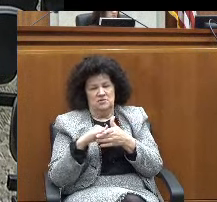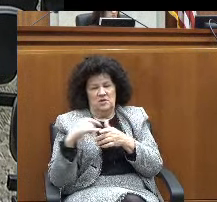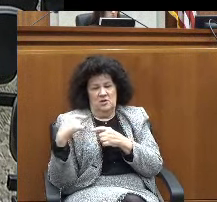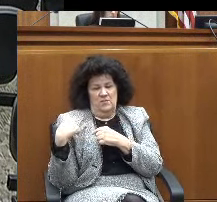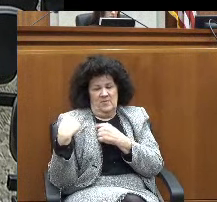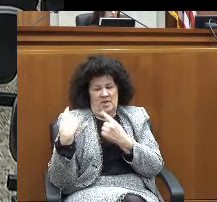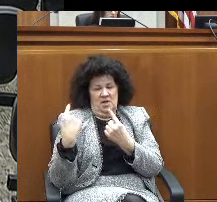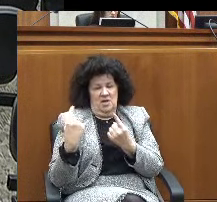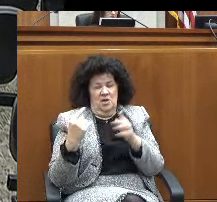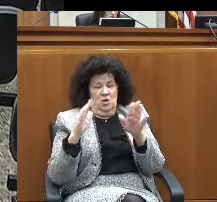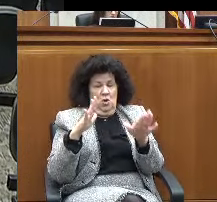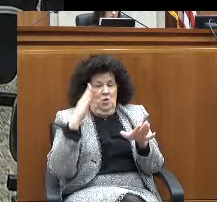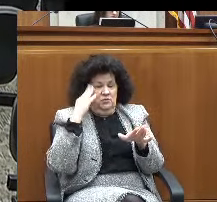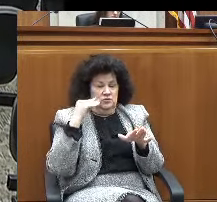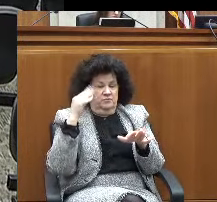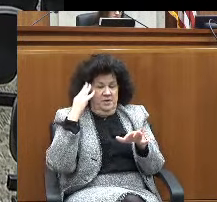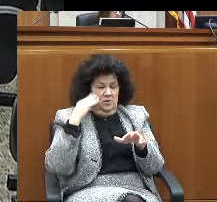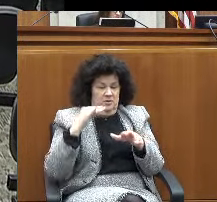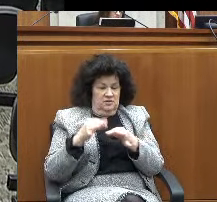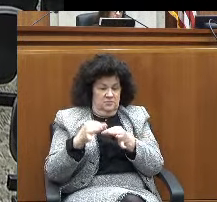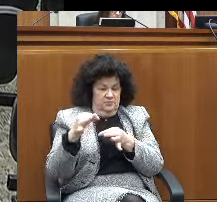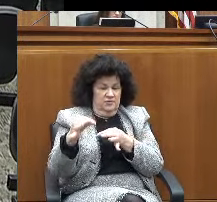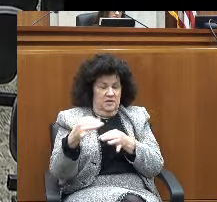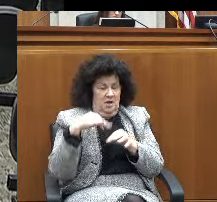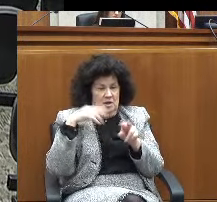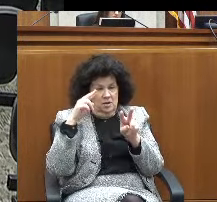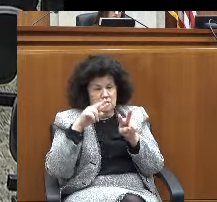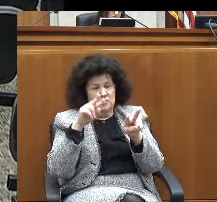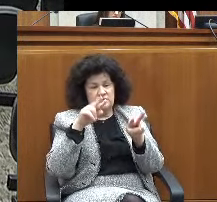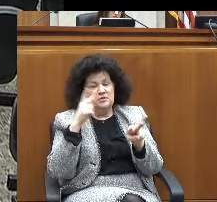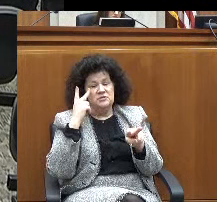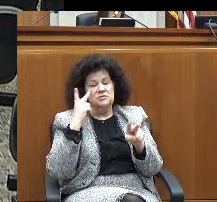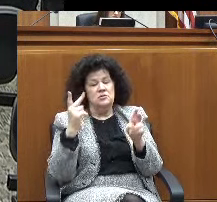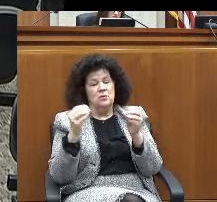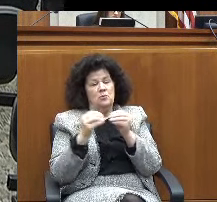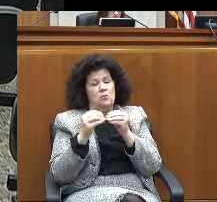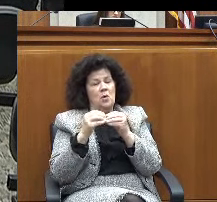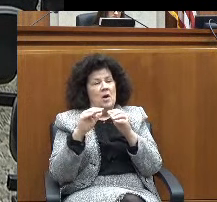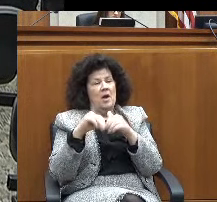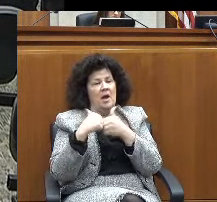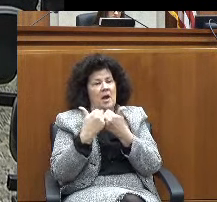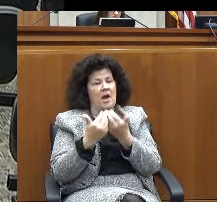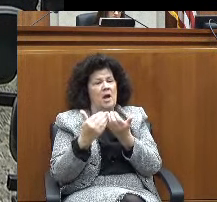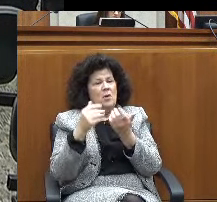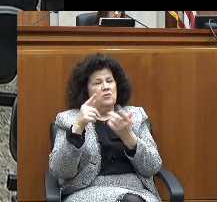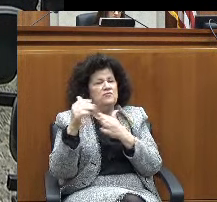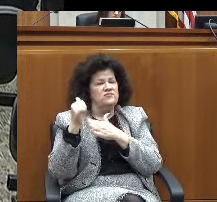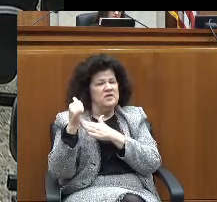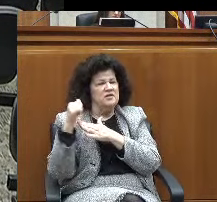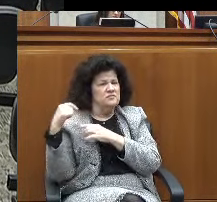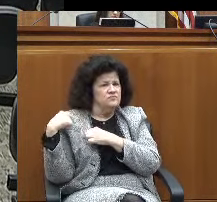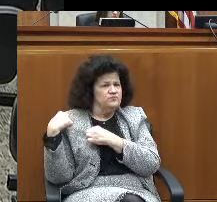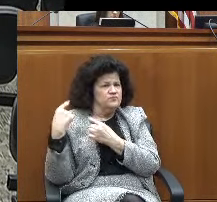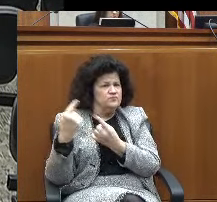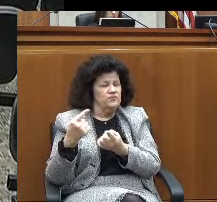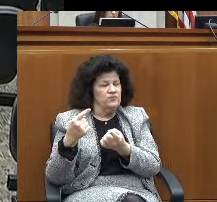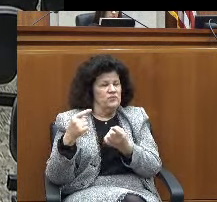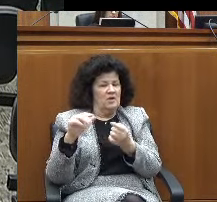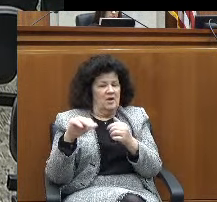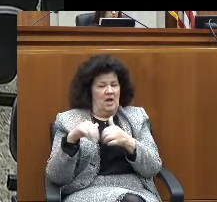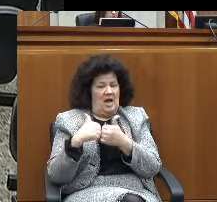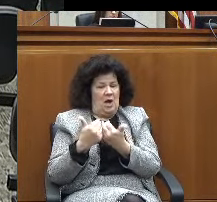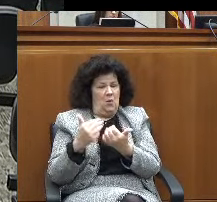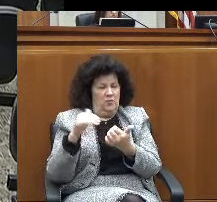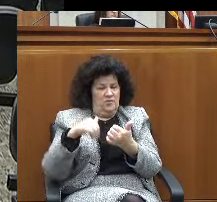in the classroom. And I'd love to know a little bit more about how this has been for you as a leader. In what ways has going through this